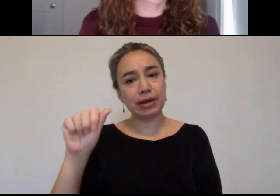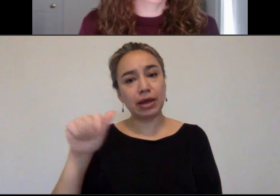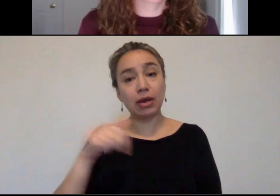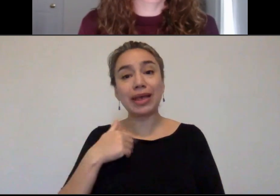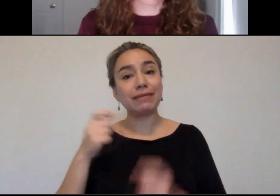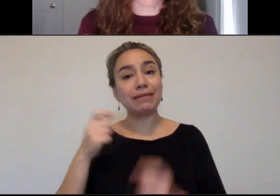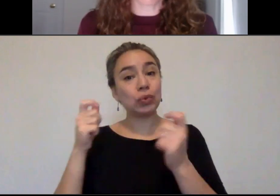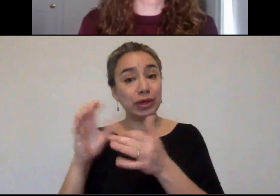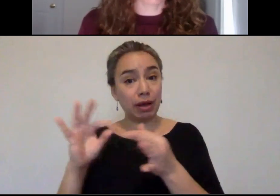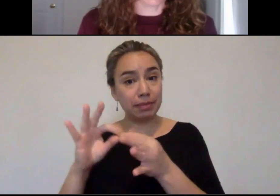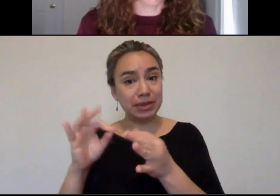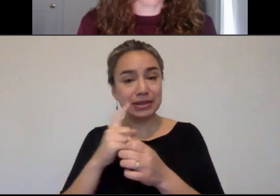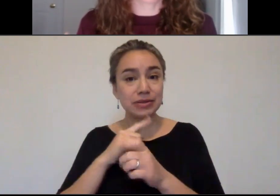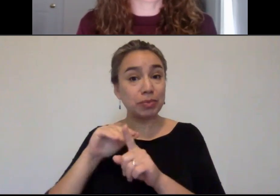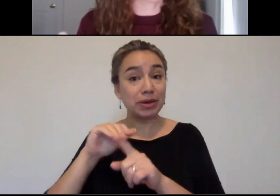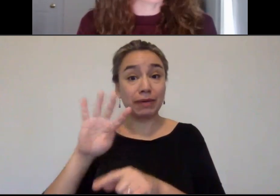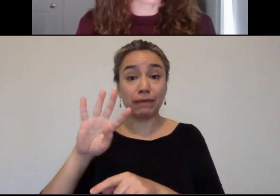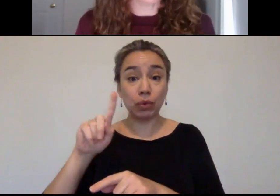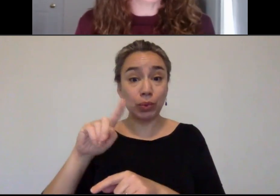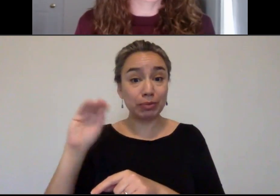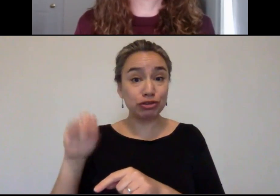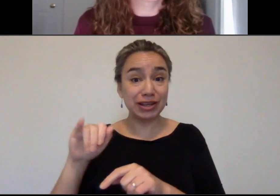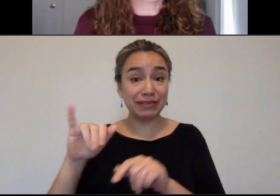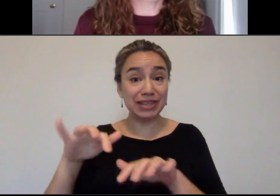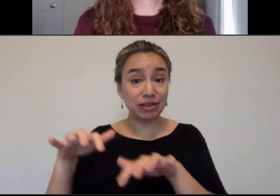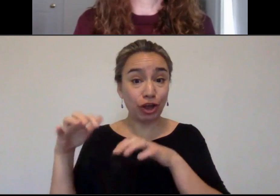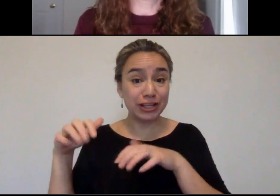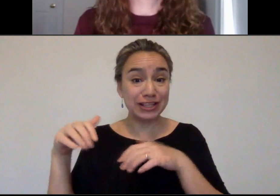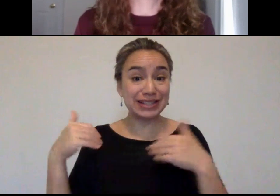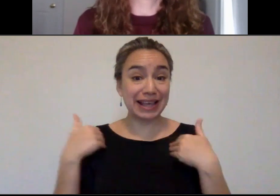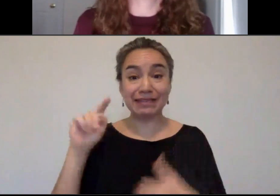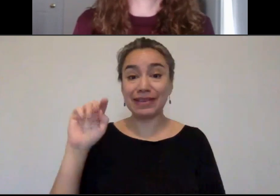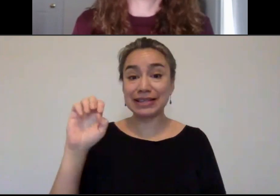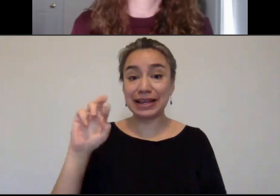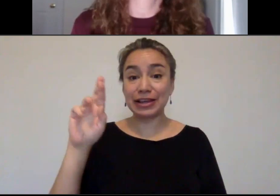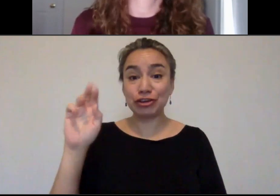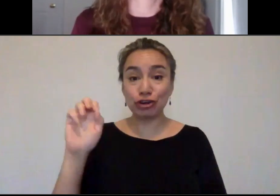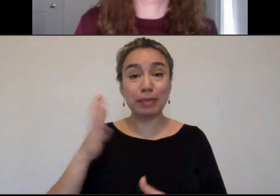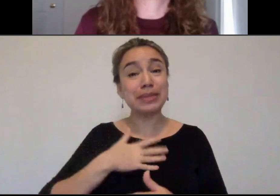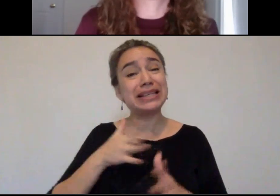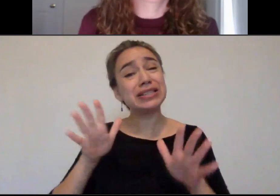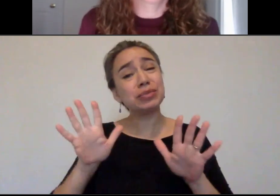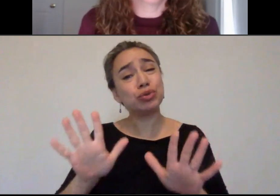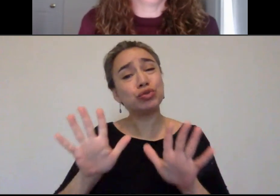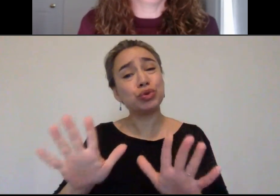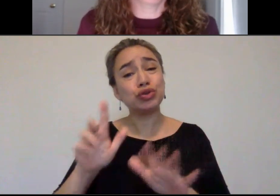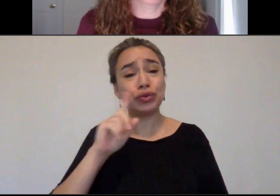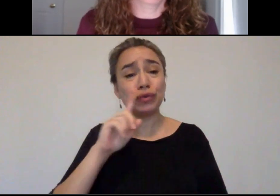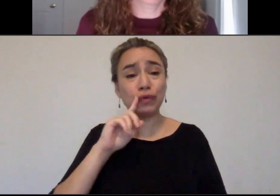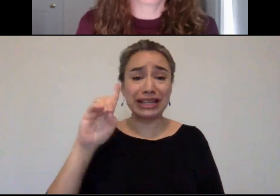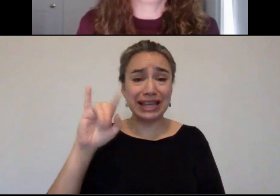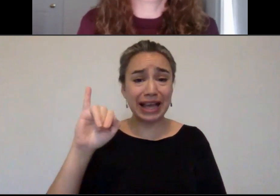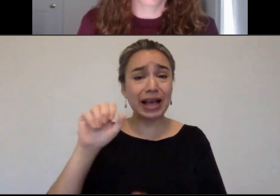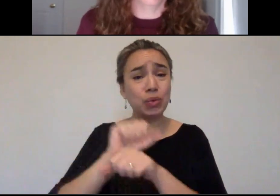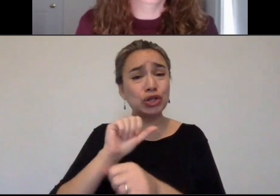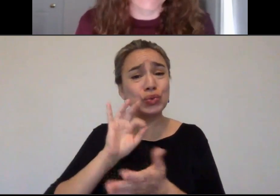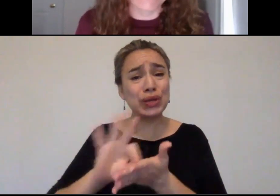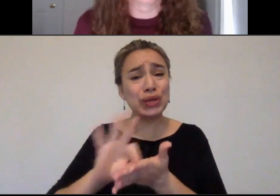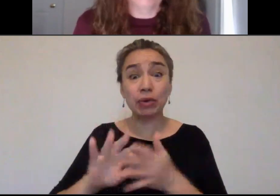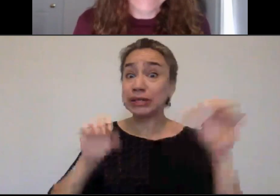reminder to the 41% of this audience that's tenured, please try to push for EDI work to count. Yes.